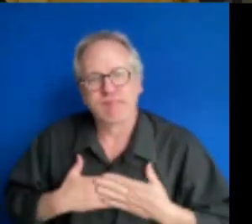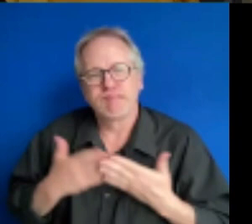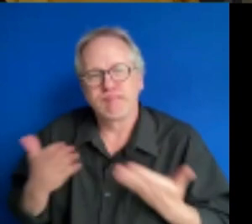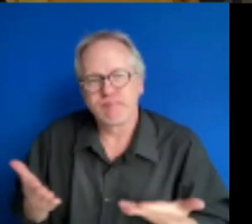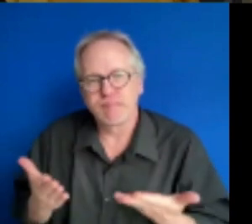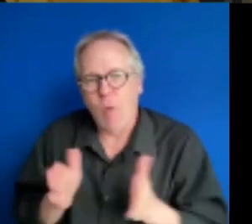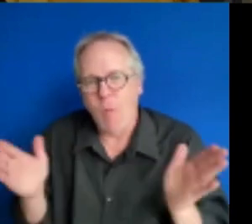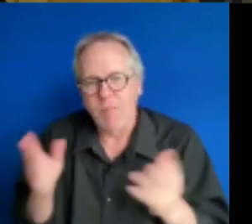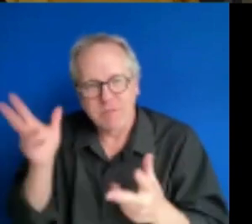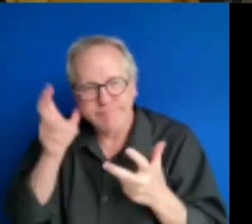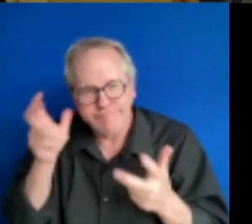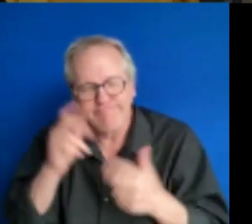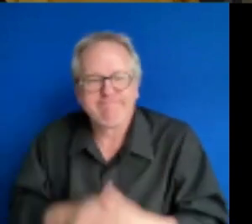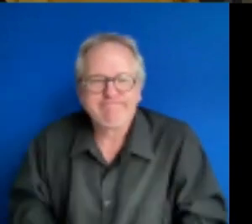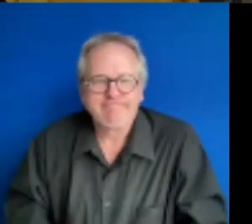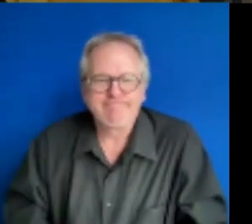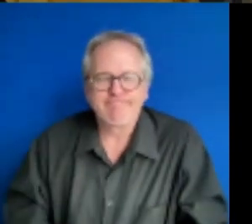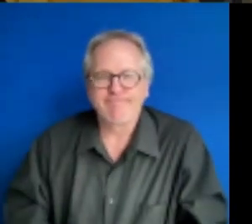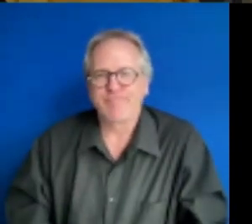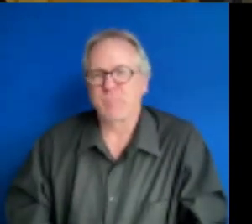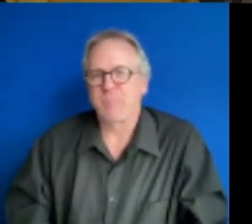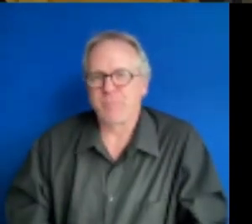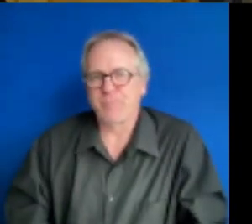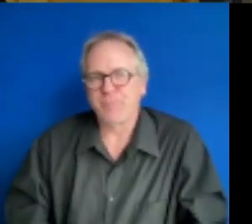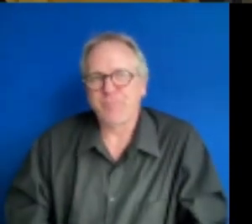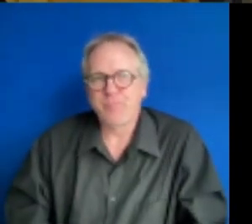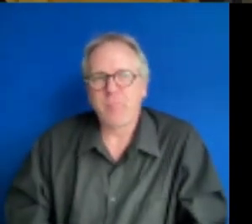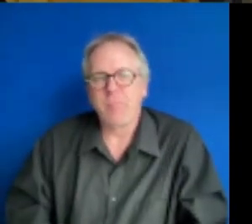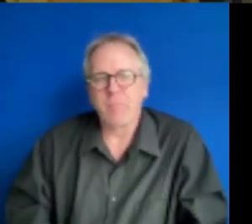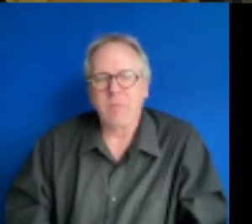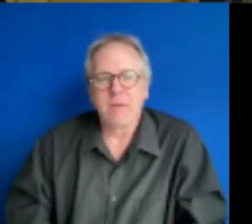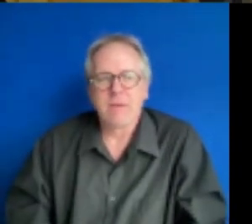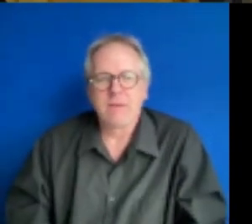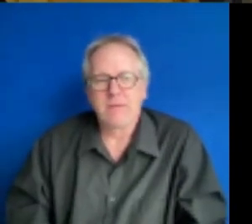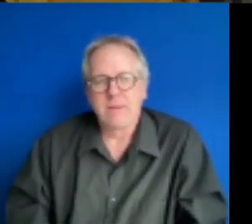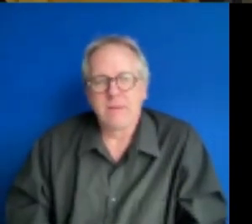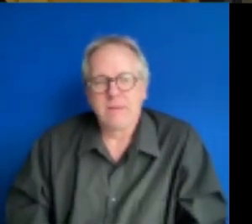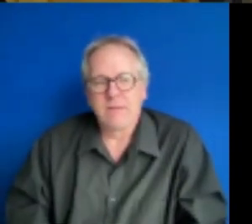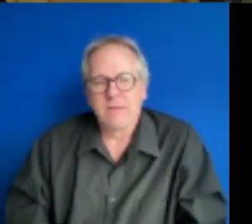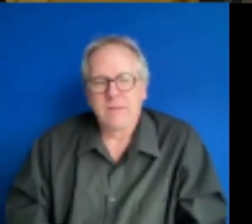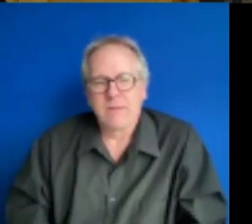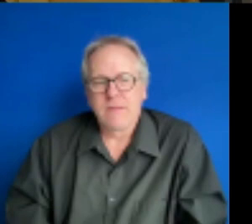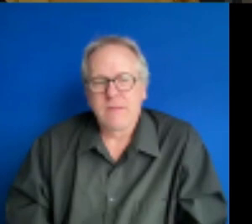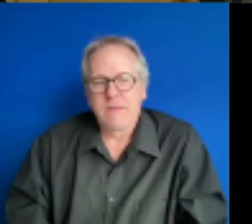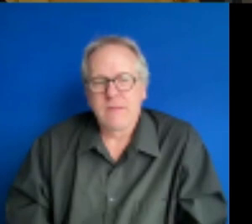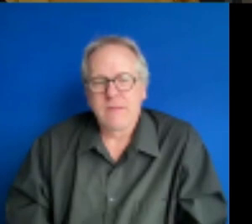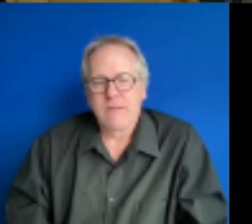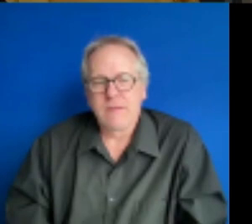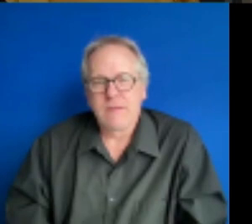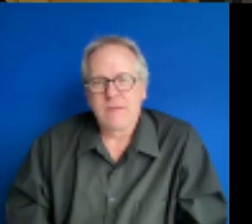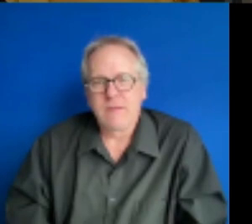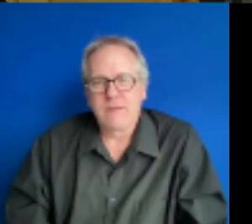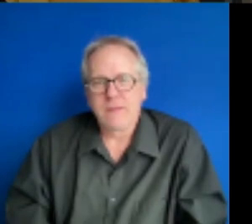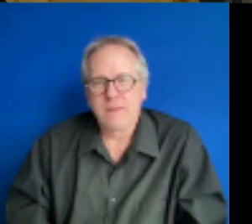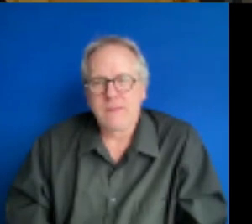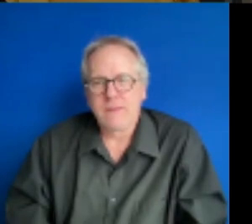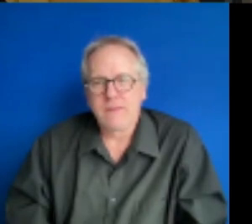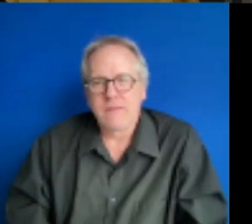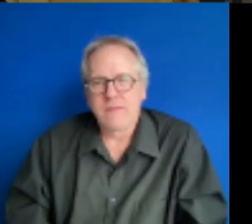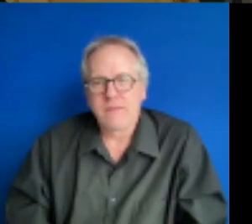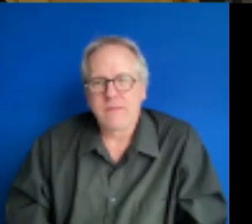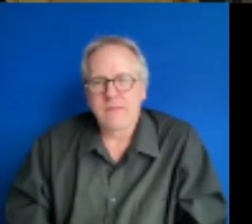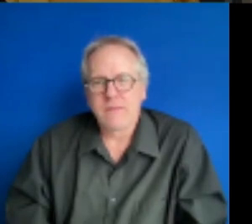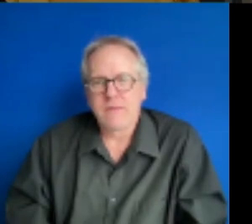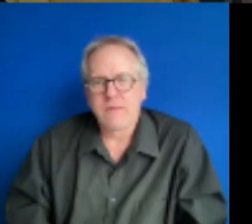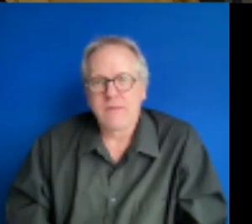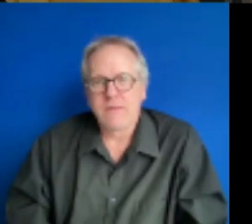Shall we wrap up? I want to say that people like Christina and Philip. Want